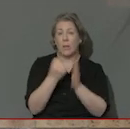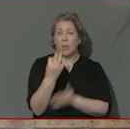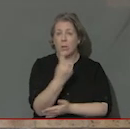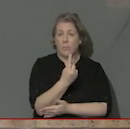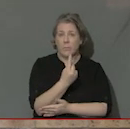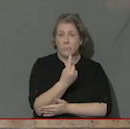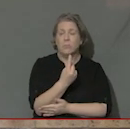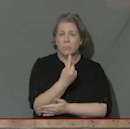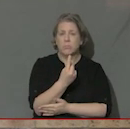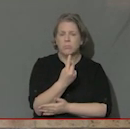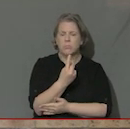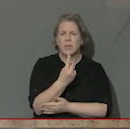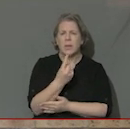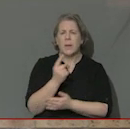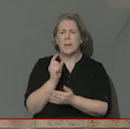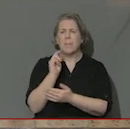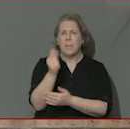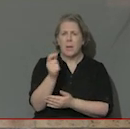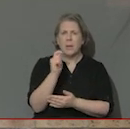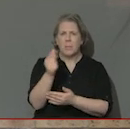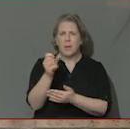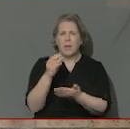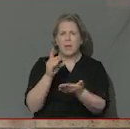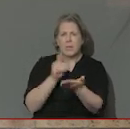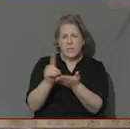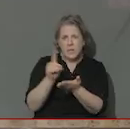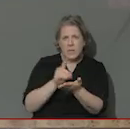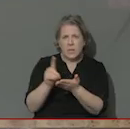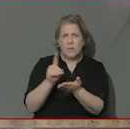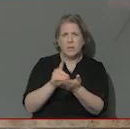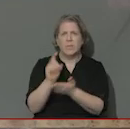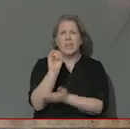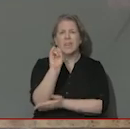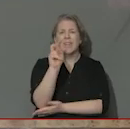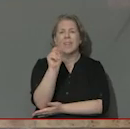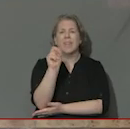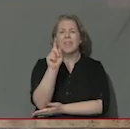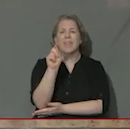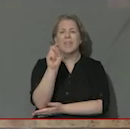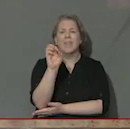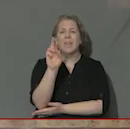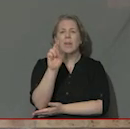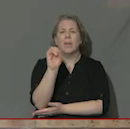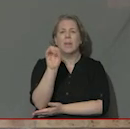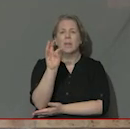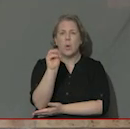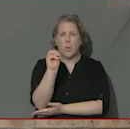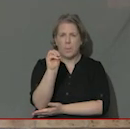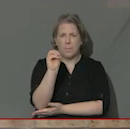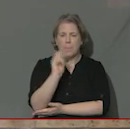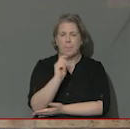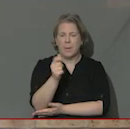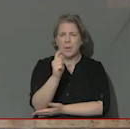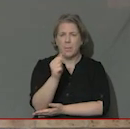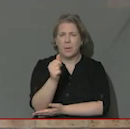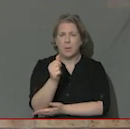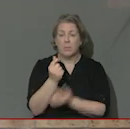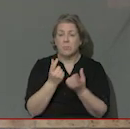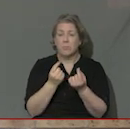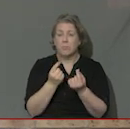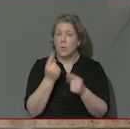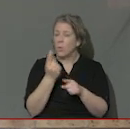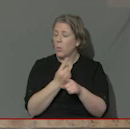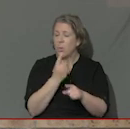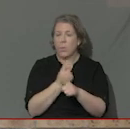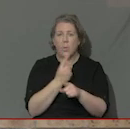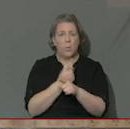interim dividends were paid of 30 cents. So our interim, so the first thing we write down is the 30 cents. Always write